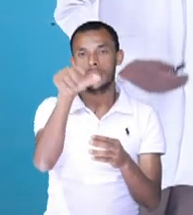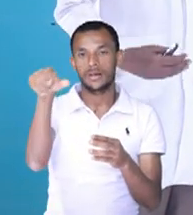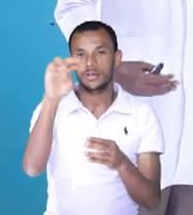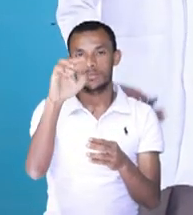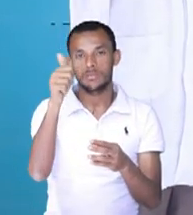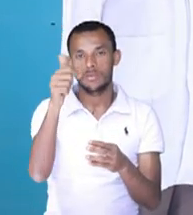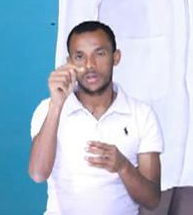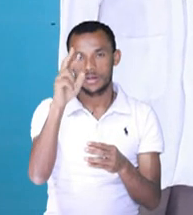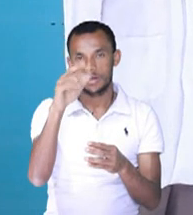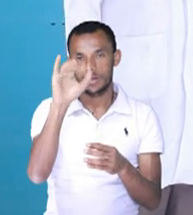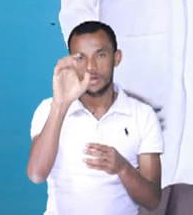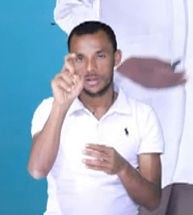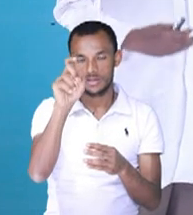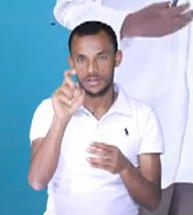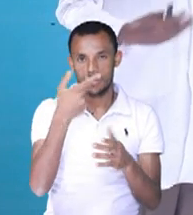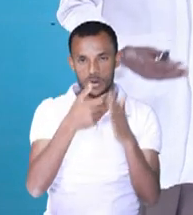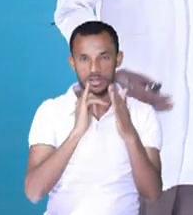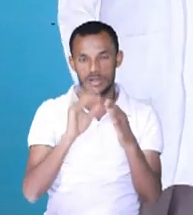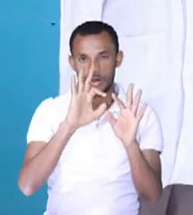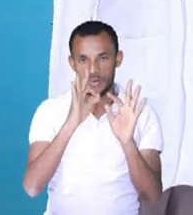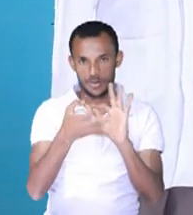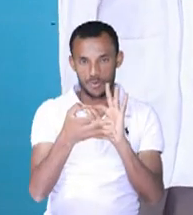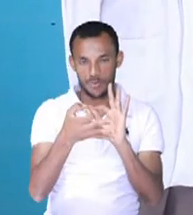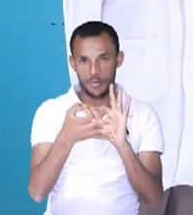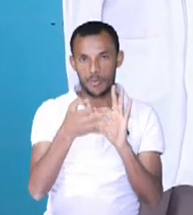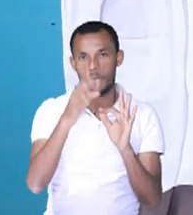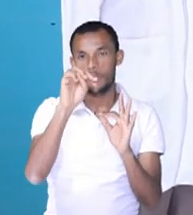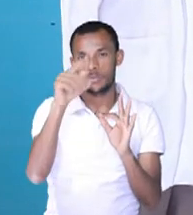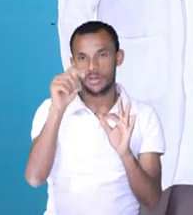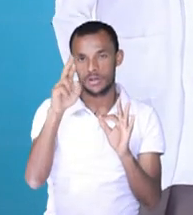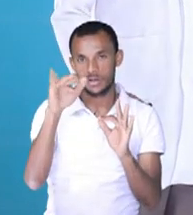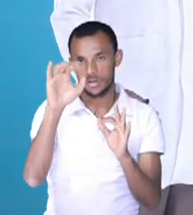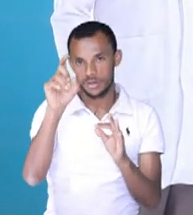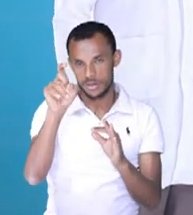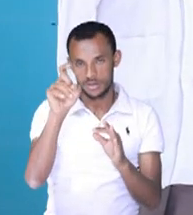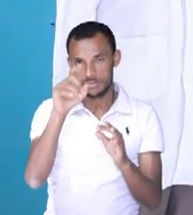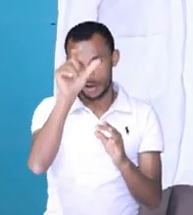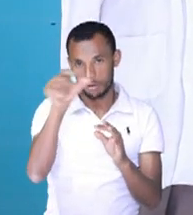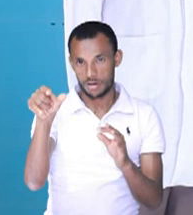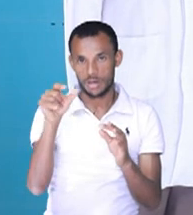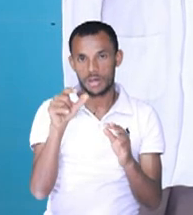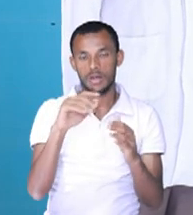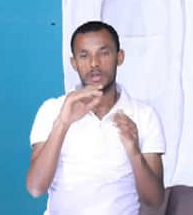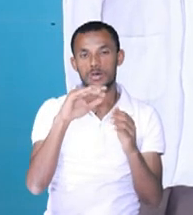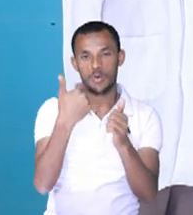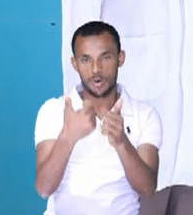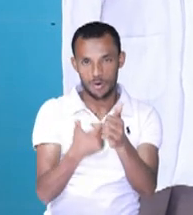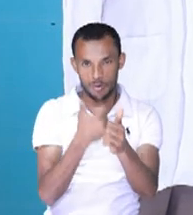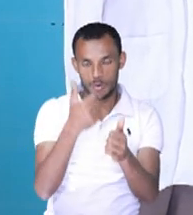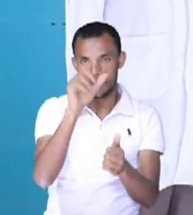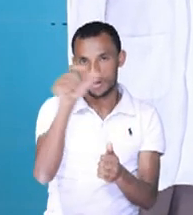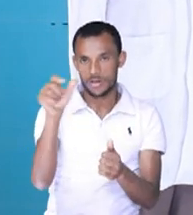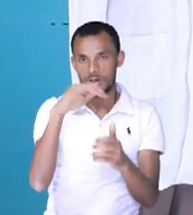definition of matrix? The order of matrix. How to find the sum of two